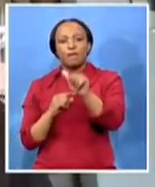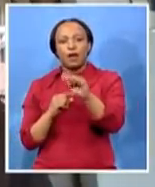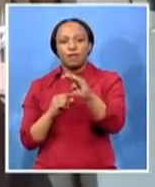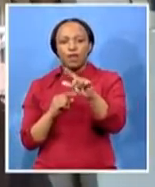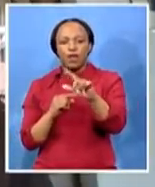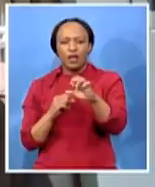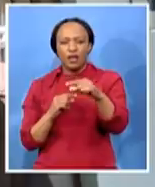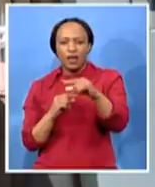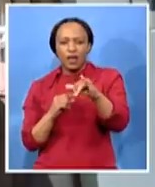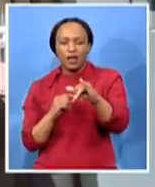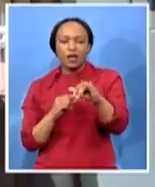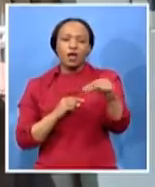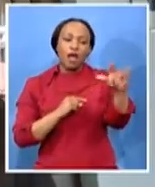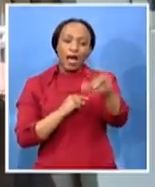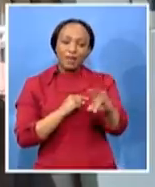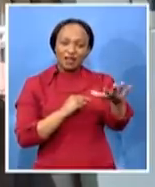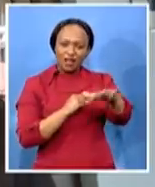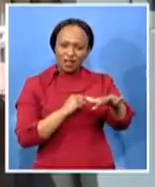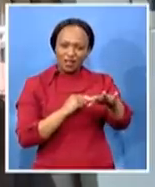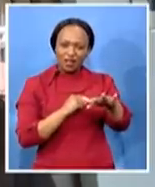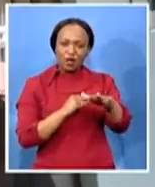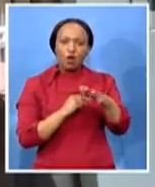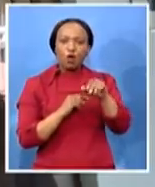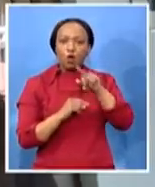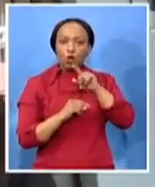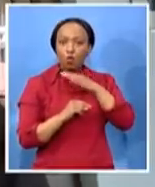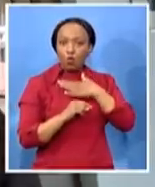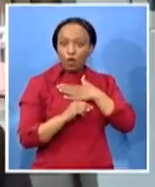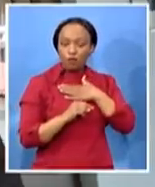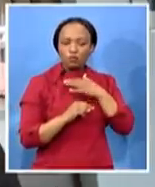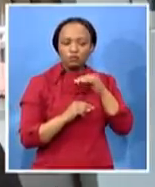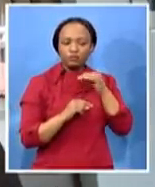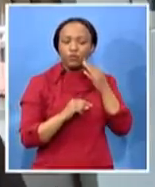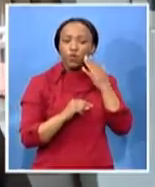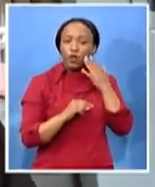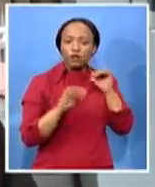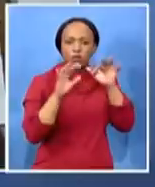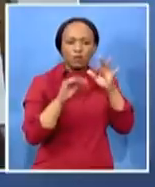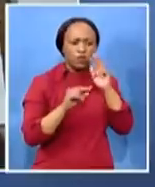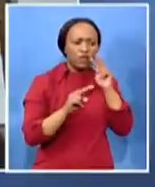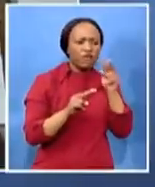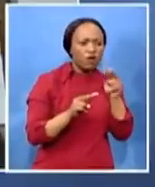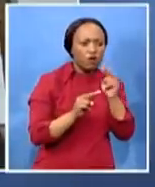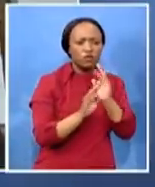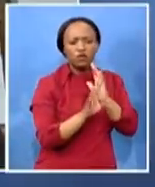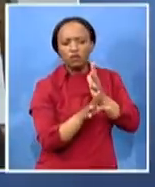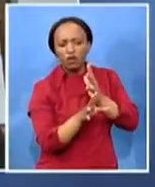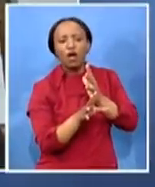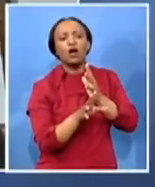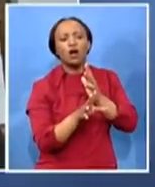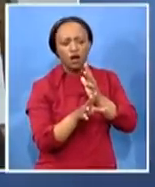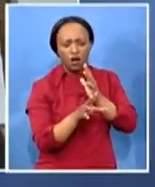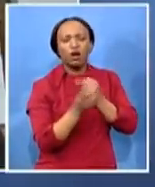doing, they surely may follow or will follow. Can Action SA take